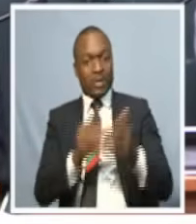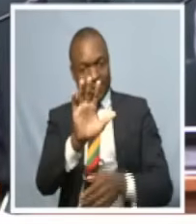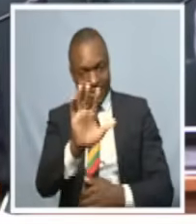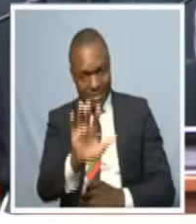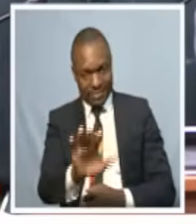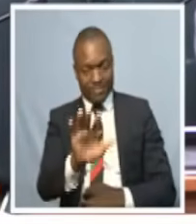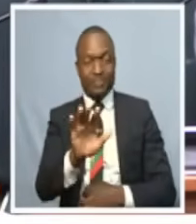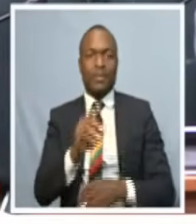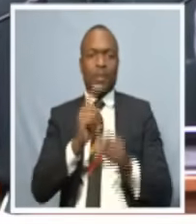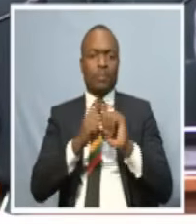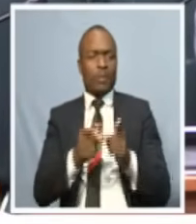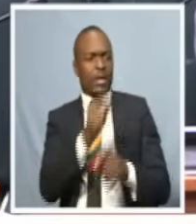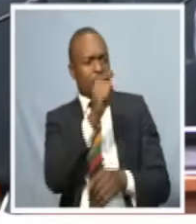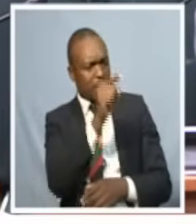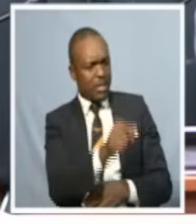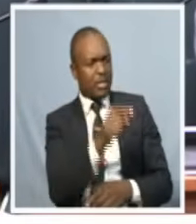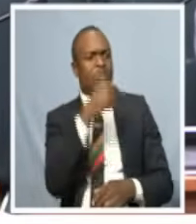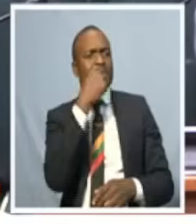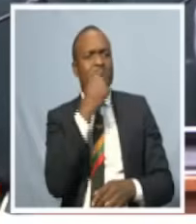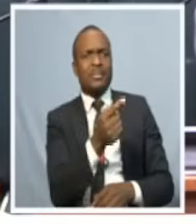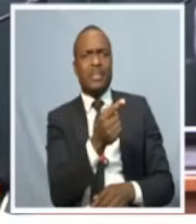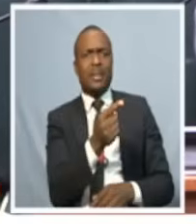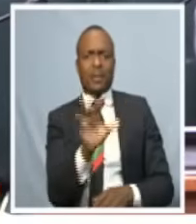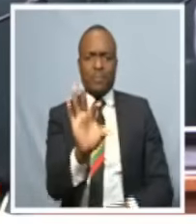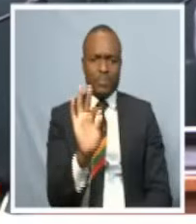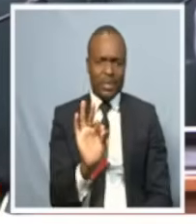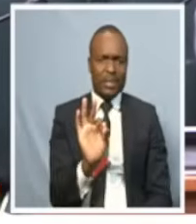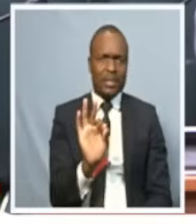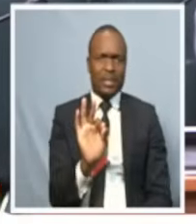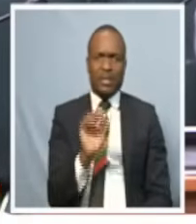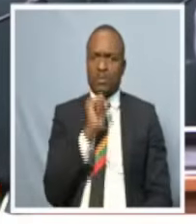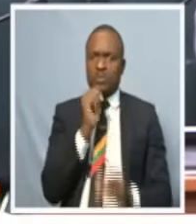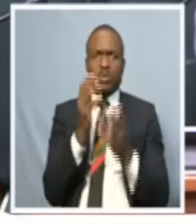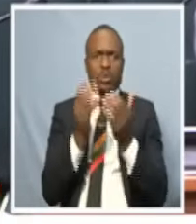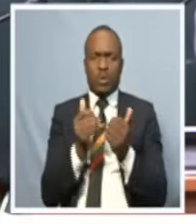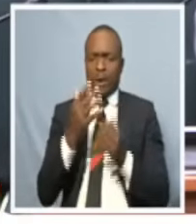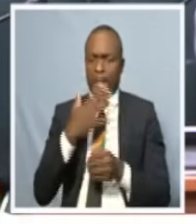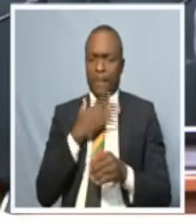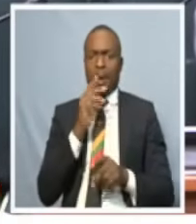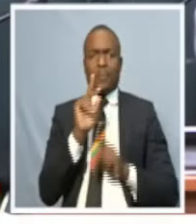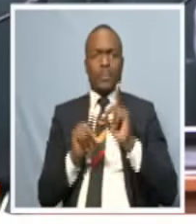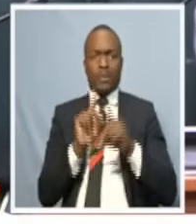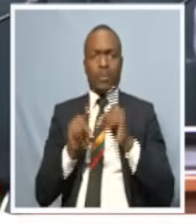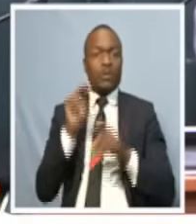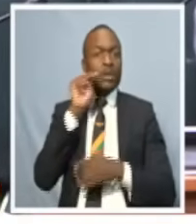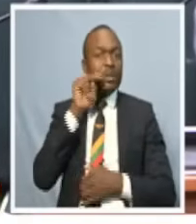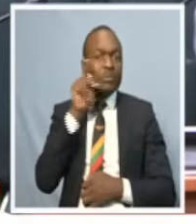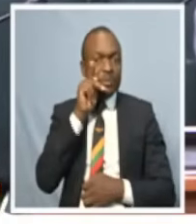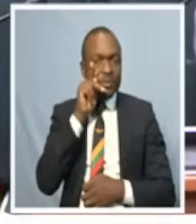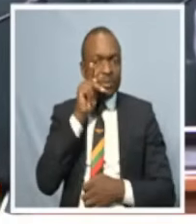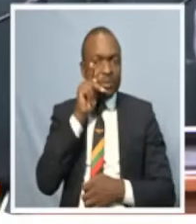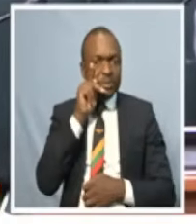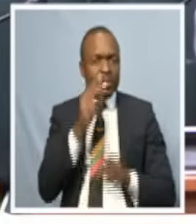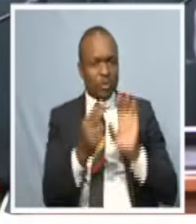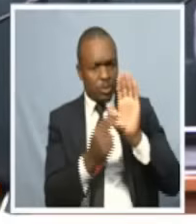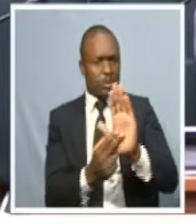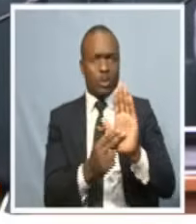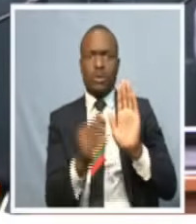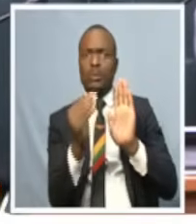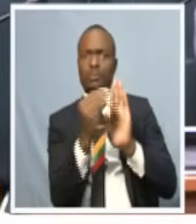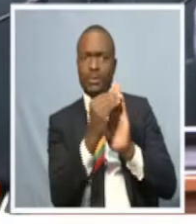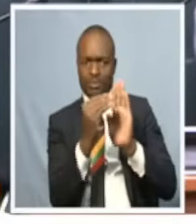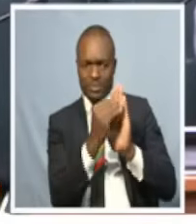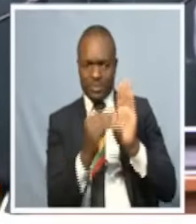there. But for him to scrutinize that I don't want my people from Nakonde to appear on that